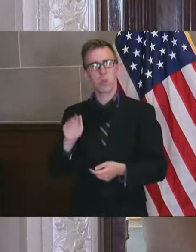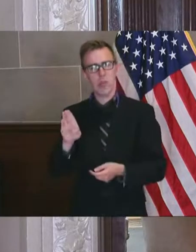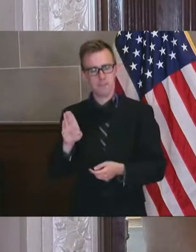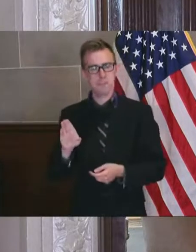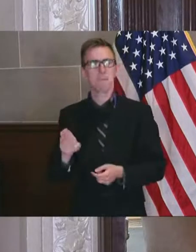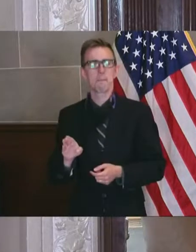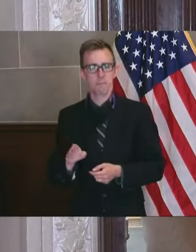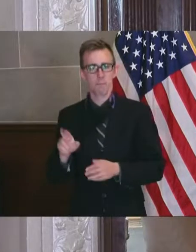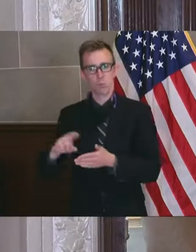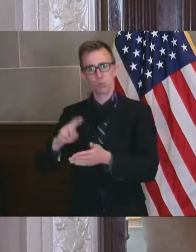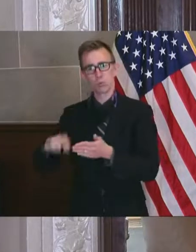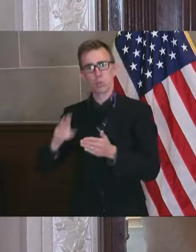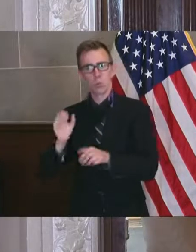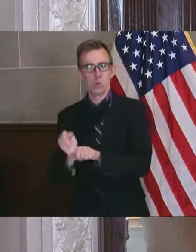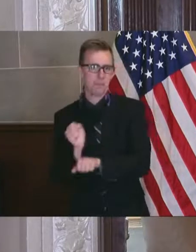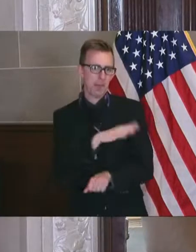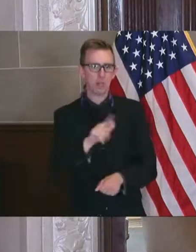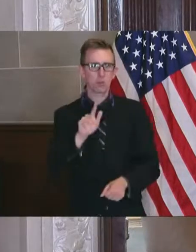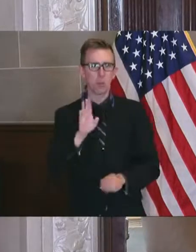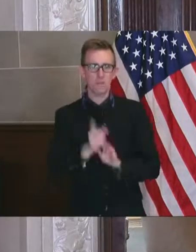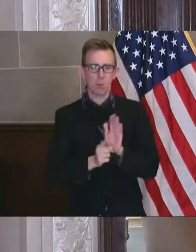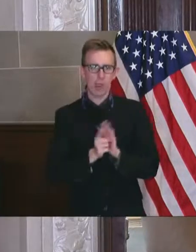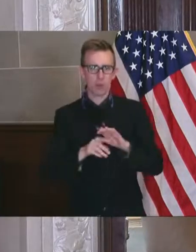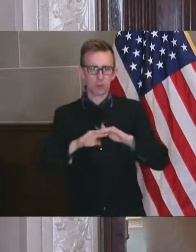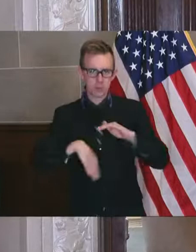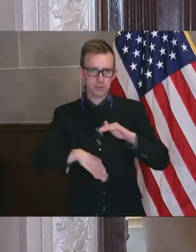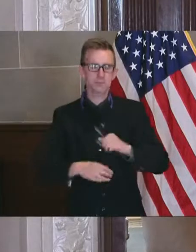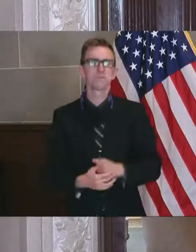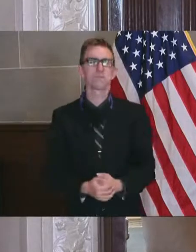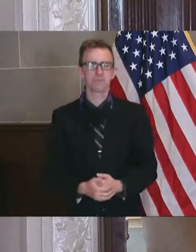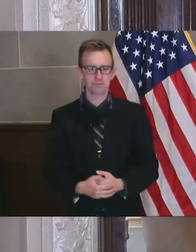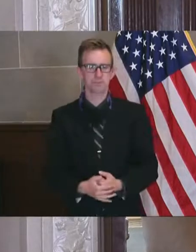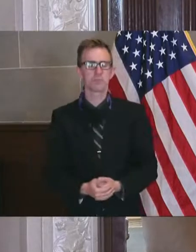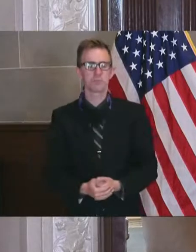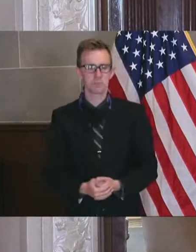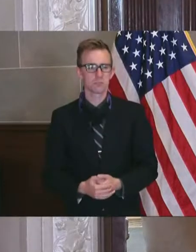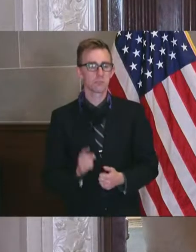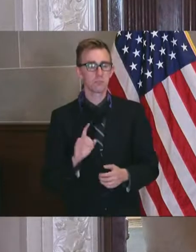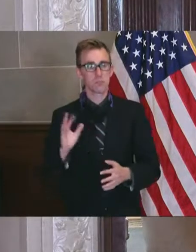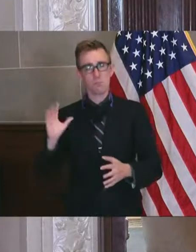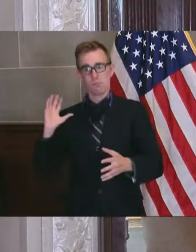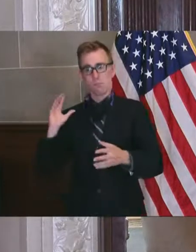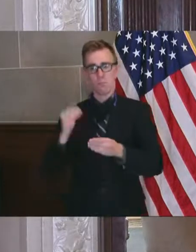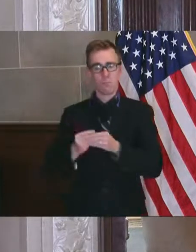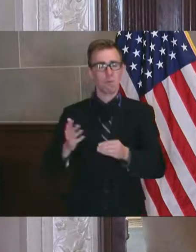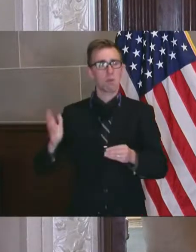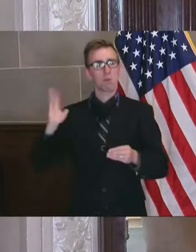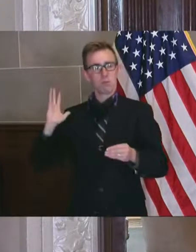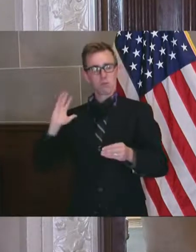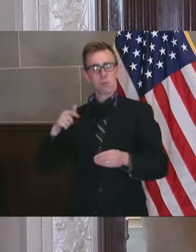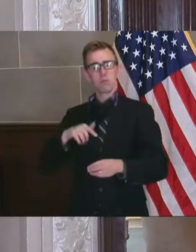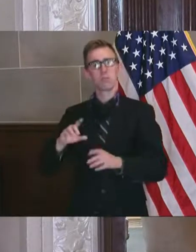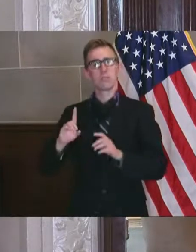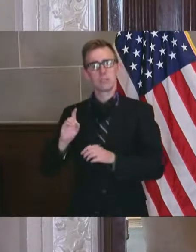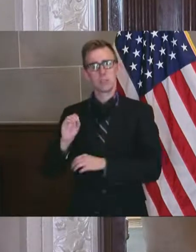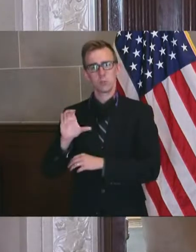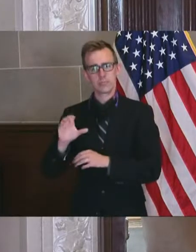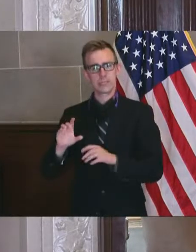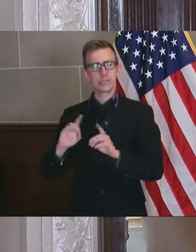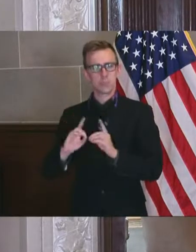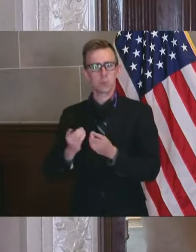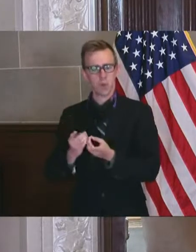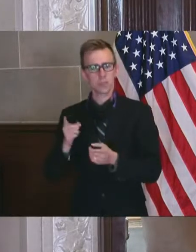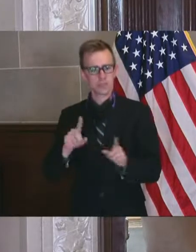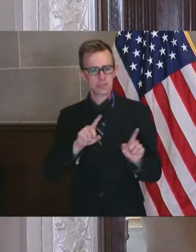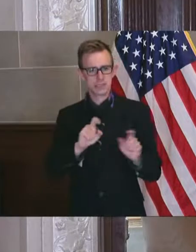will be returned in 24 hours. From the beginning of this health crisis, the department has been conducting tests on